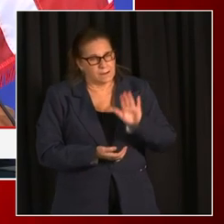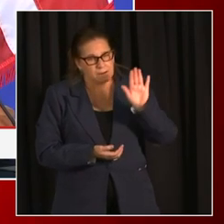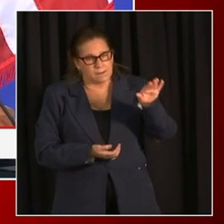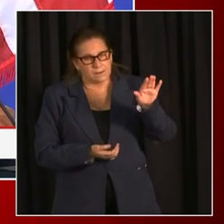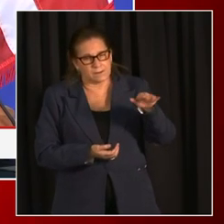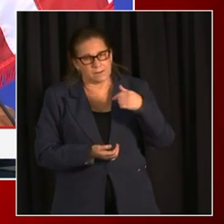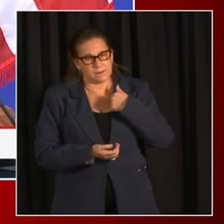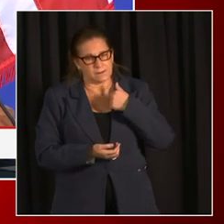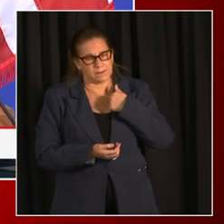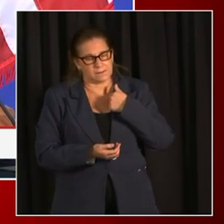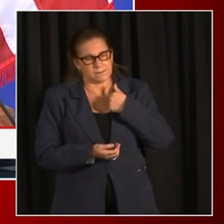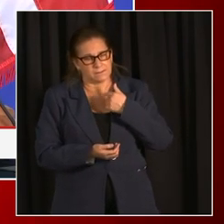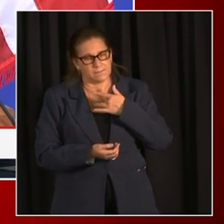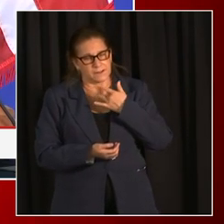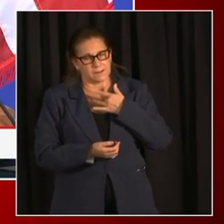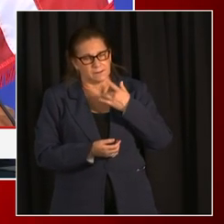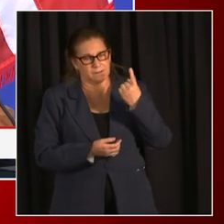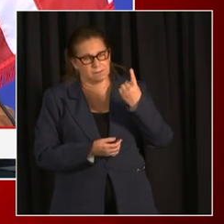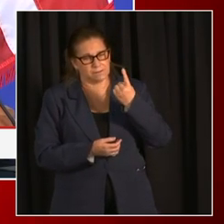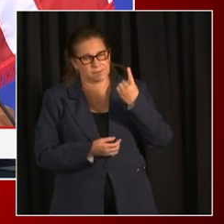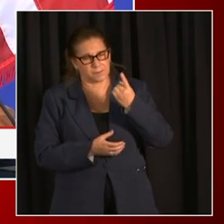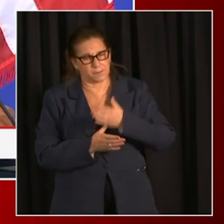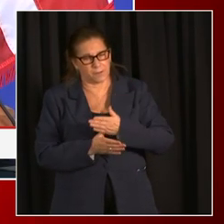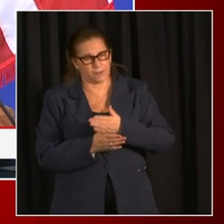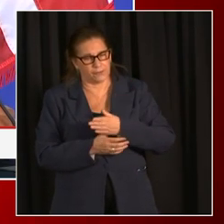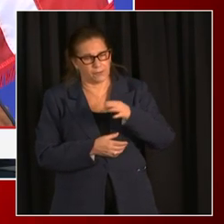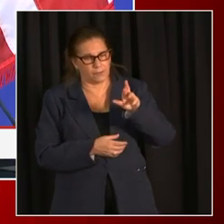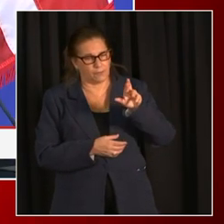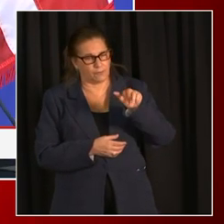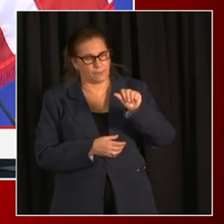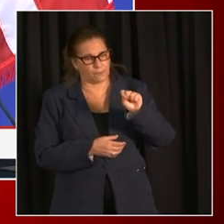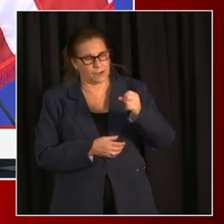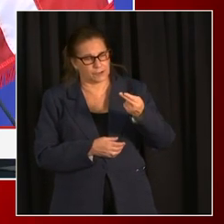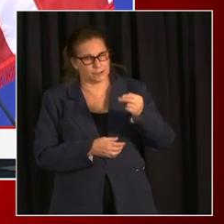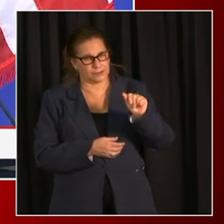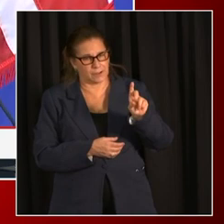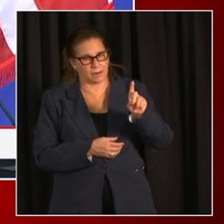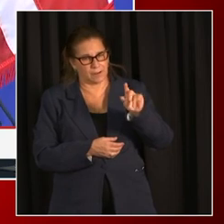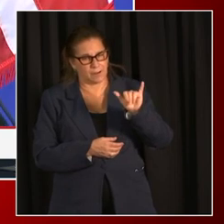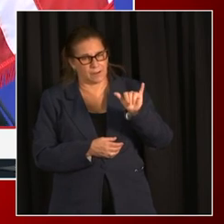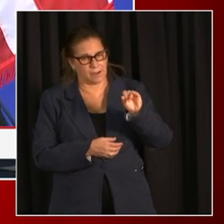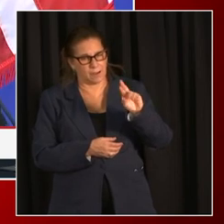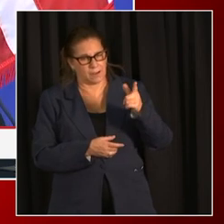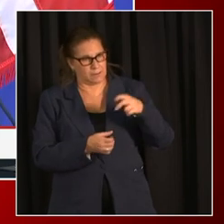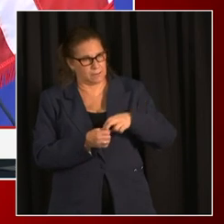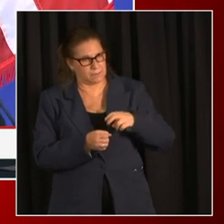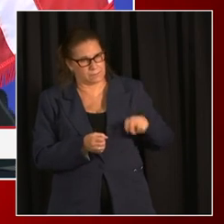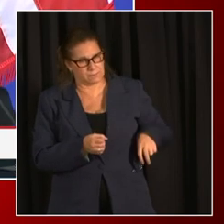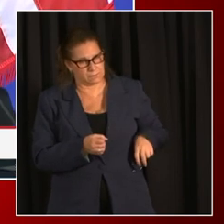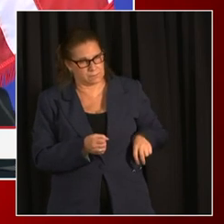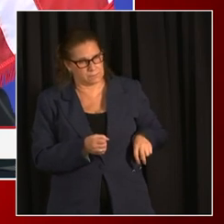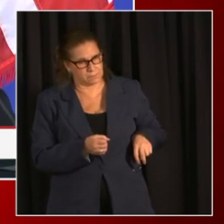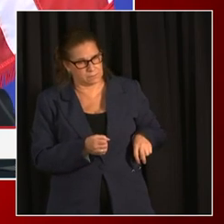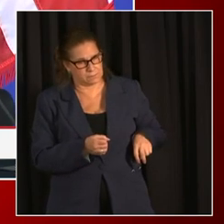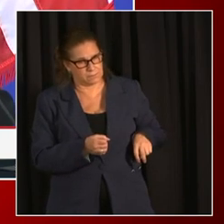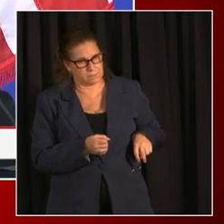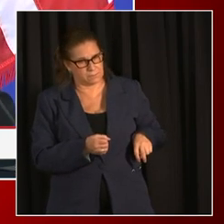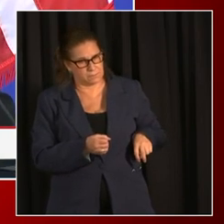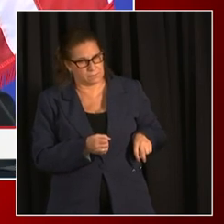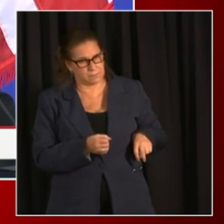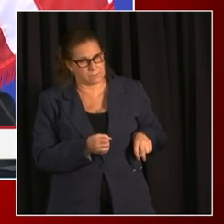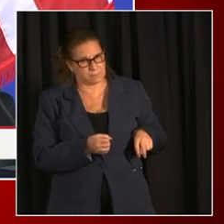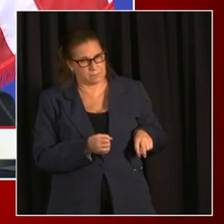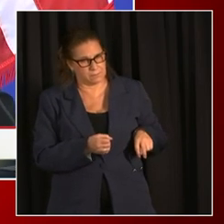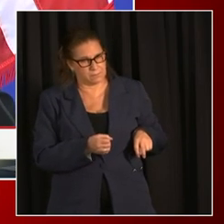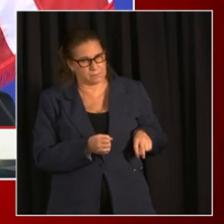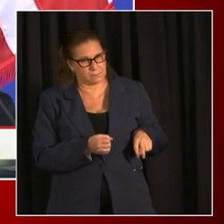departure of Rashad Young, along with a number of people who look at government. And I know you said you've referred it to the Vega office and